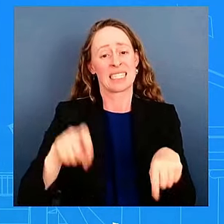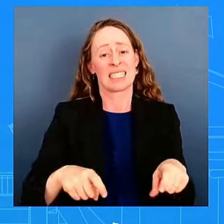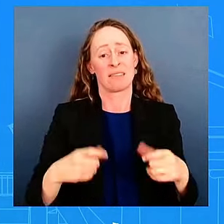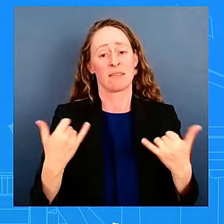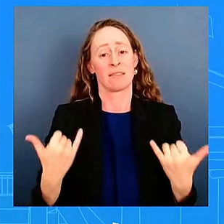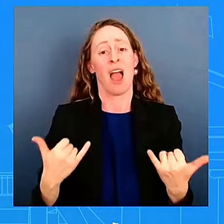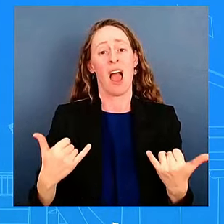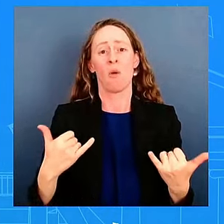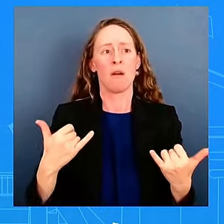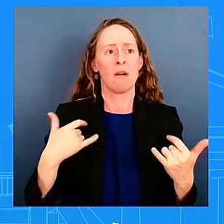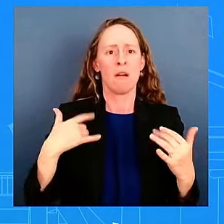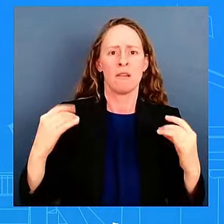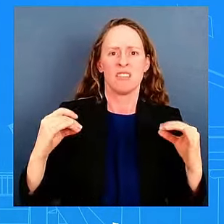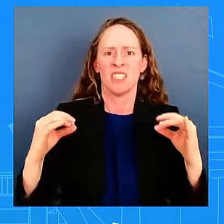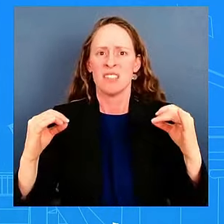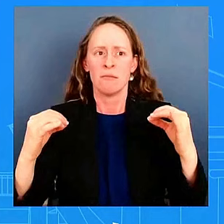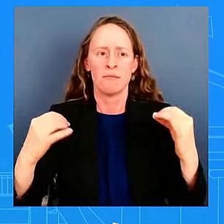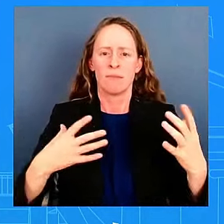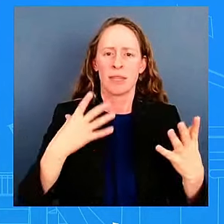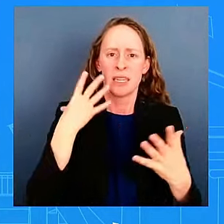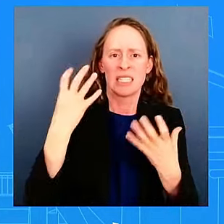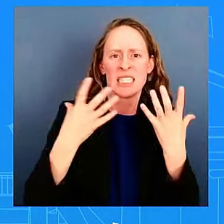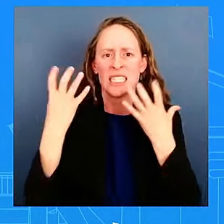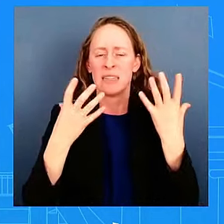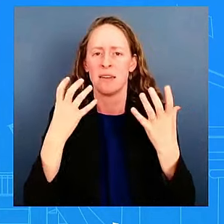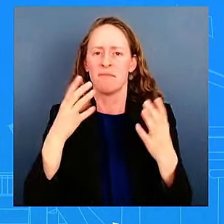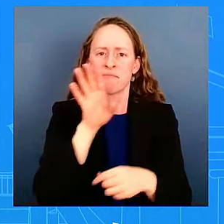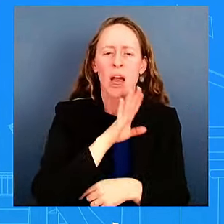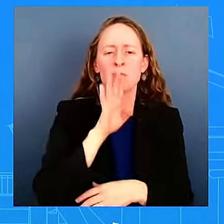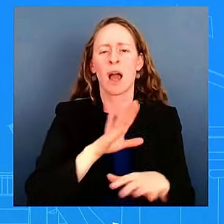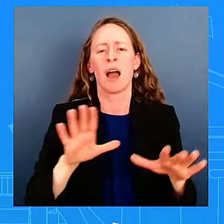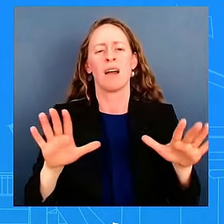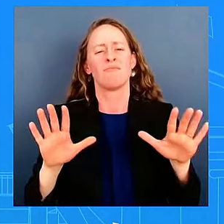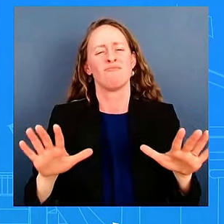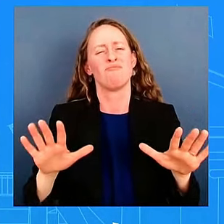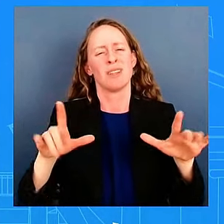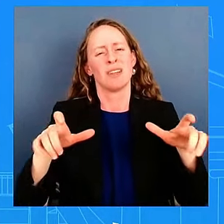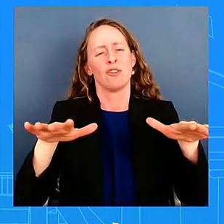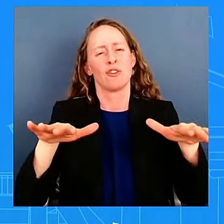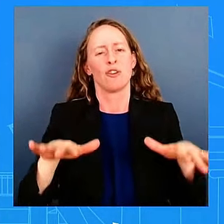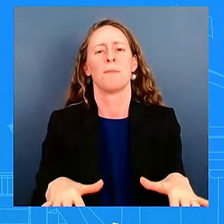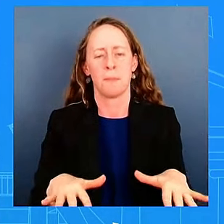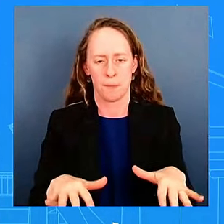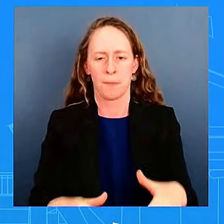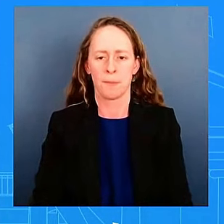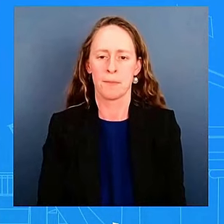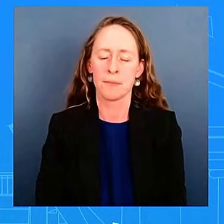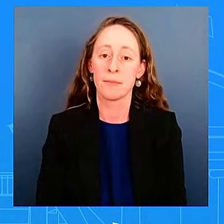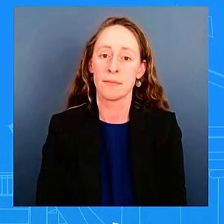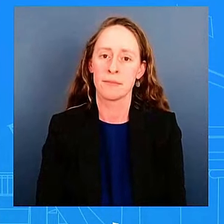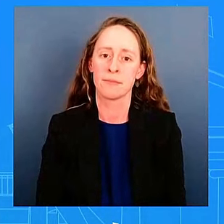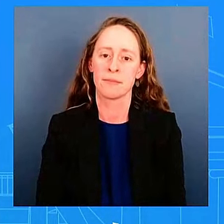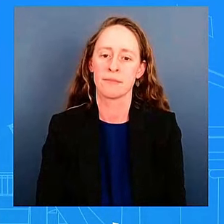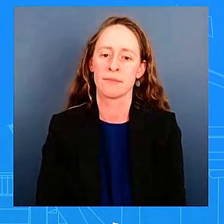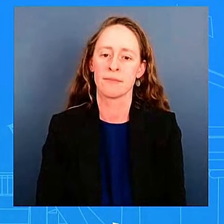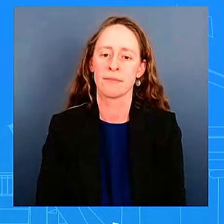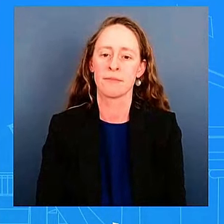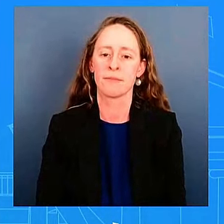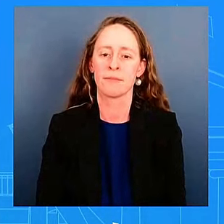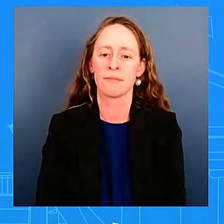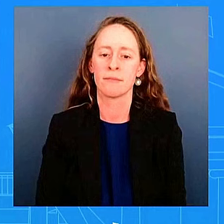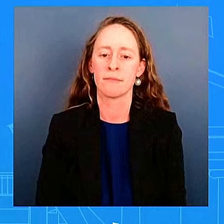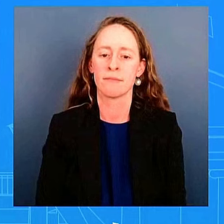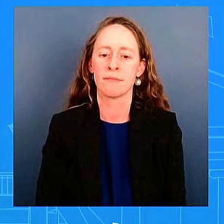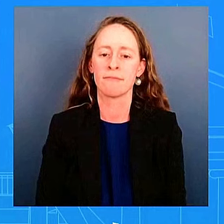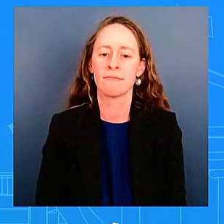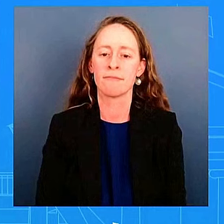focus on. Okay. Thank you so much. Have the tragic events of this weekend shifted the president's